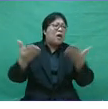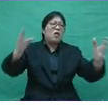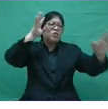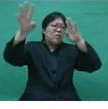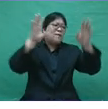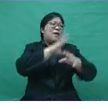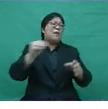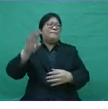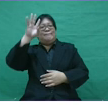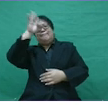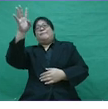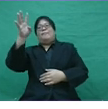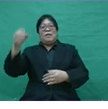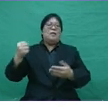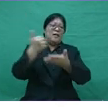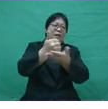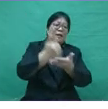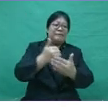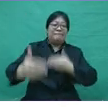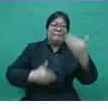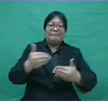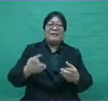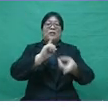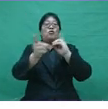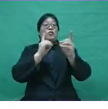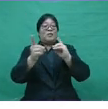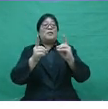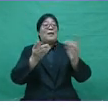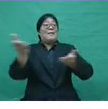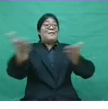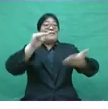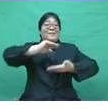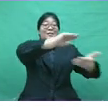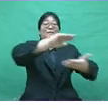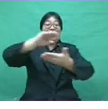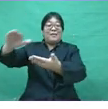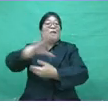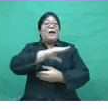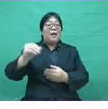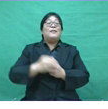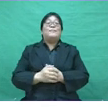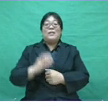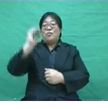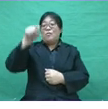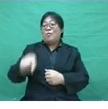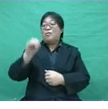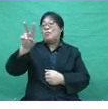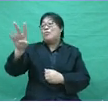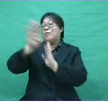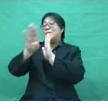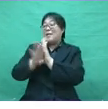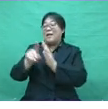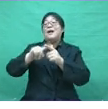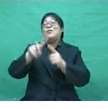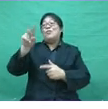and creativity that can propel the digitalization of service delivery, and RM 0.02 billion or 20